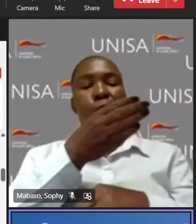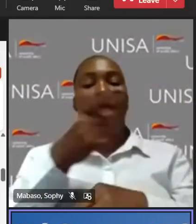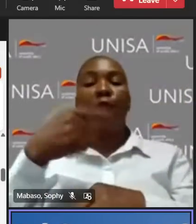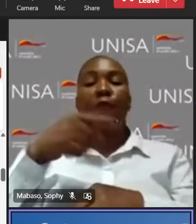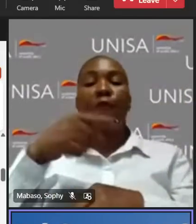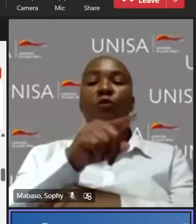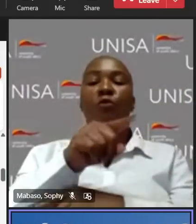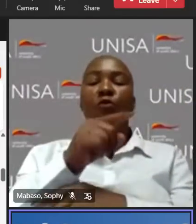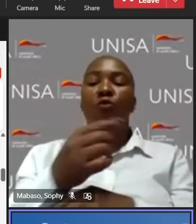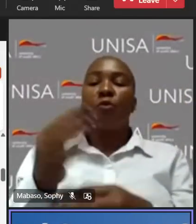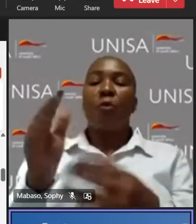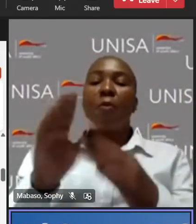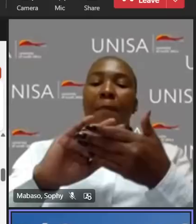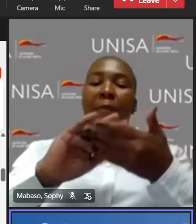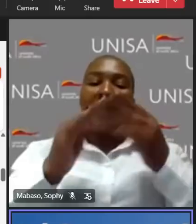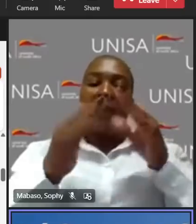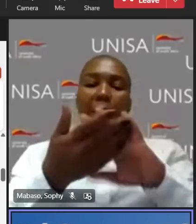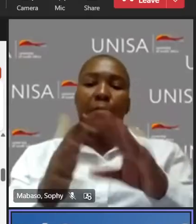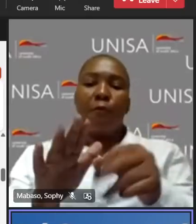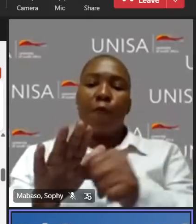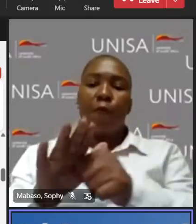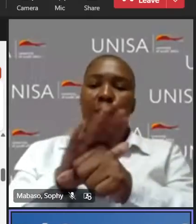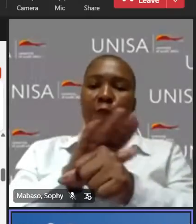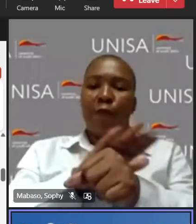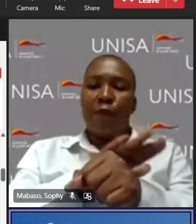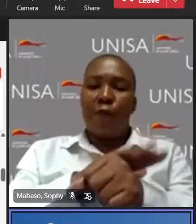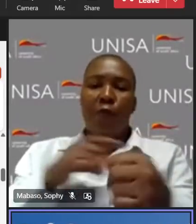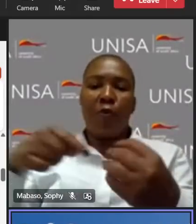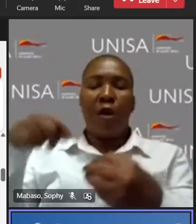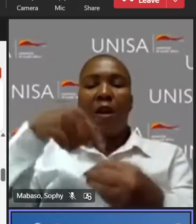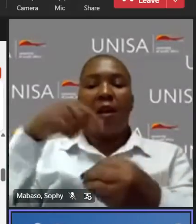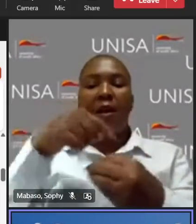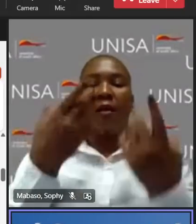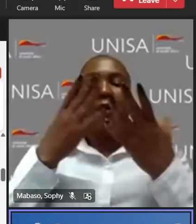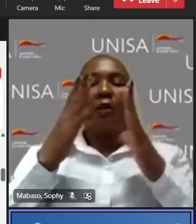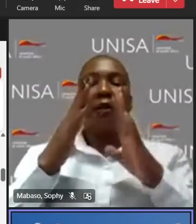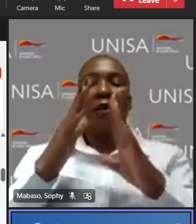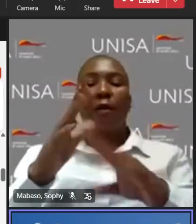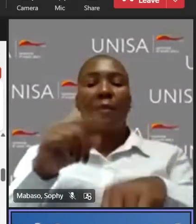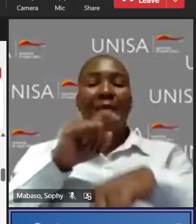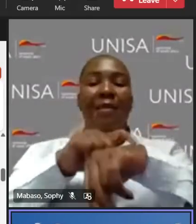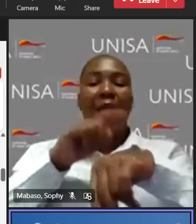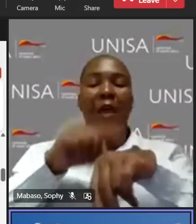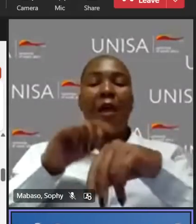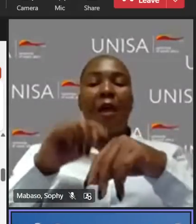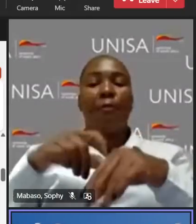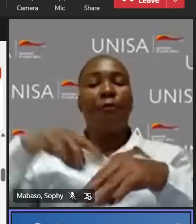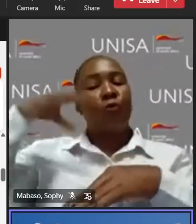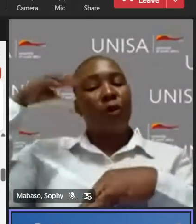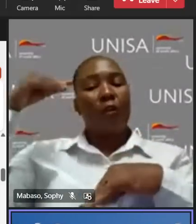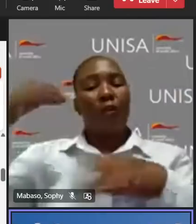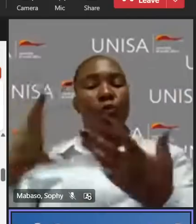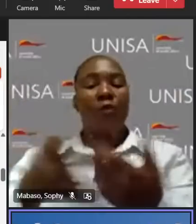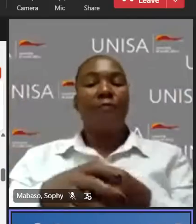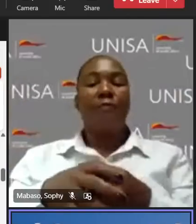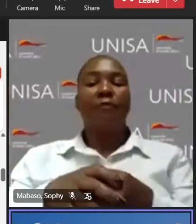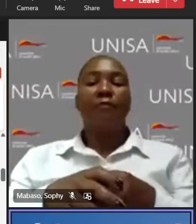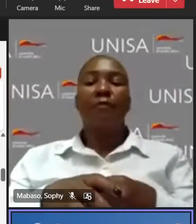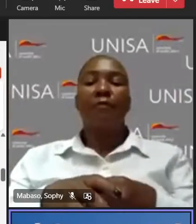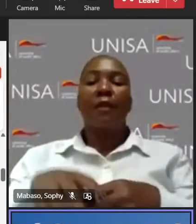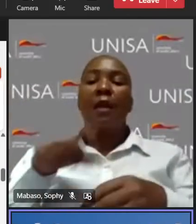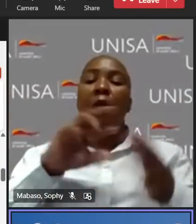a full-rounded student by the time you graduate. So what is our